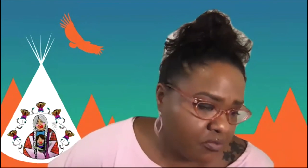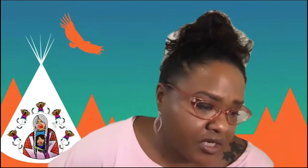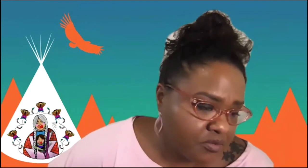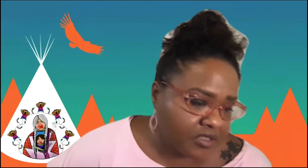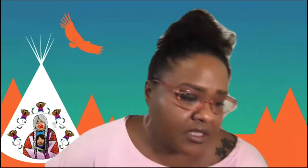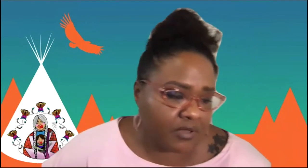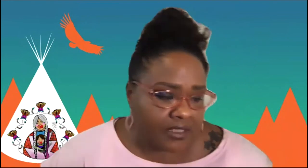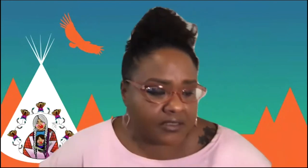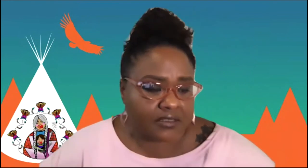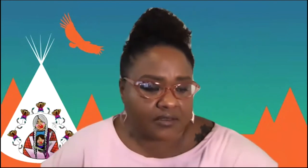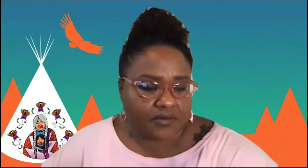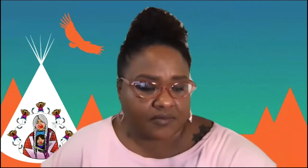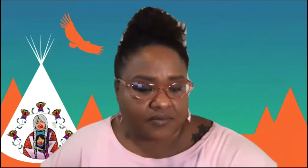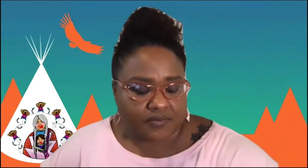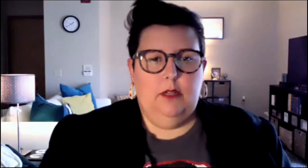a piece?